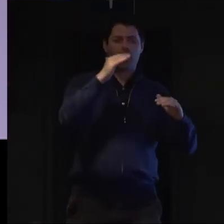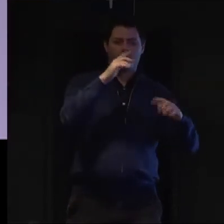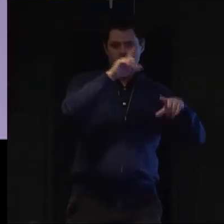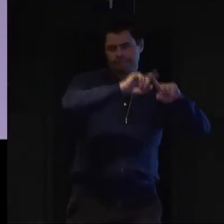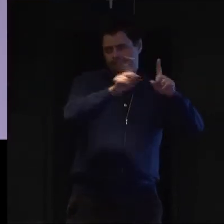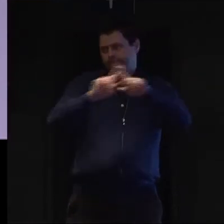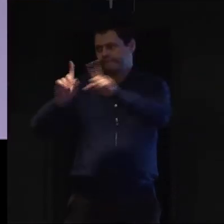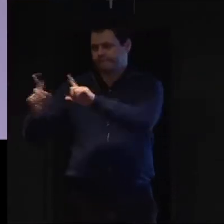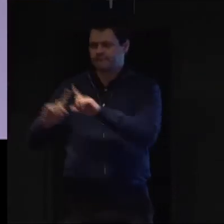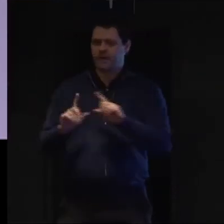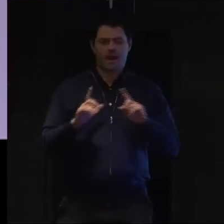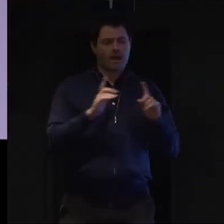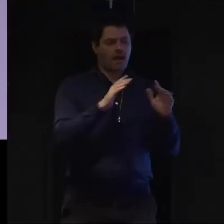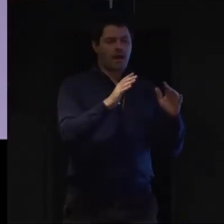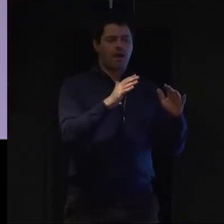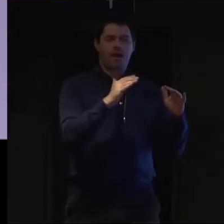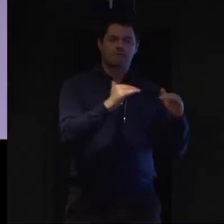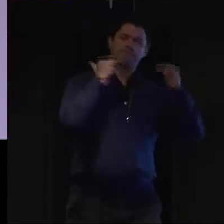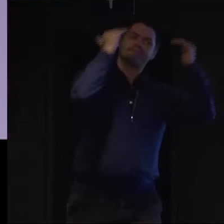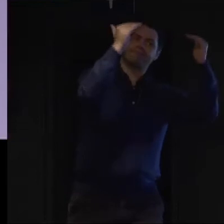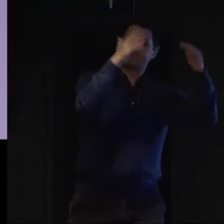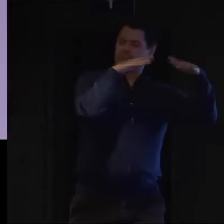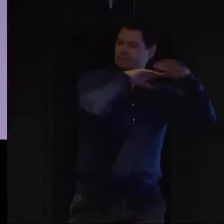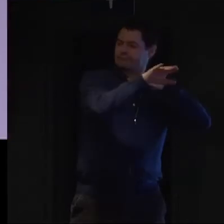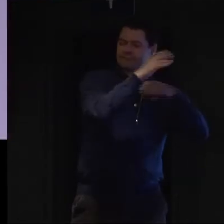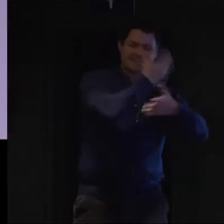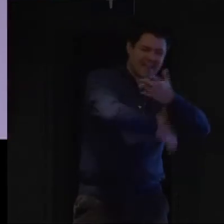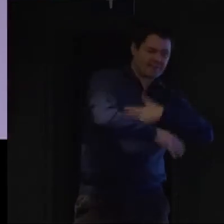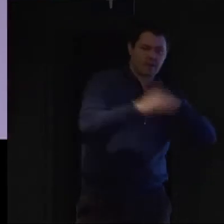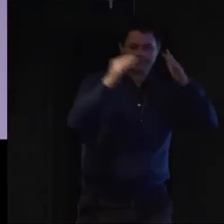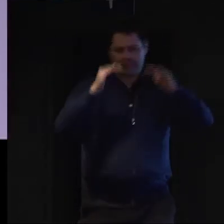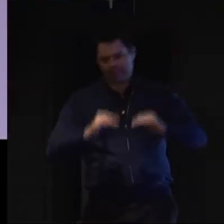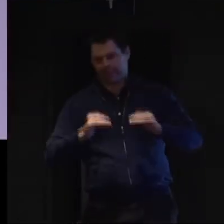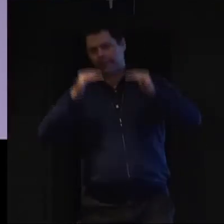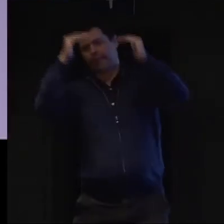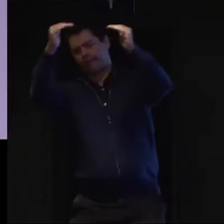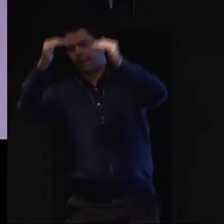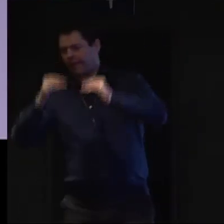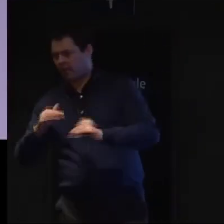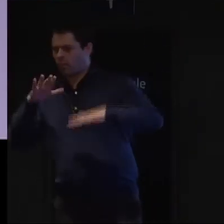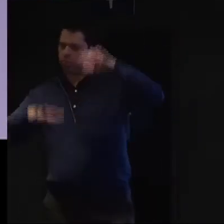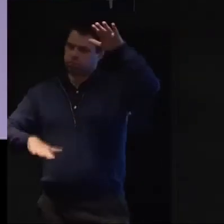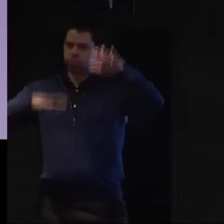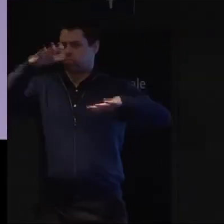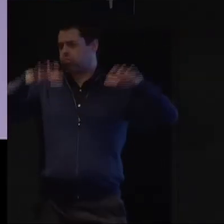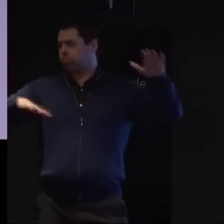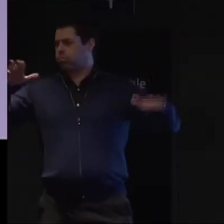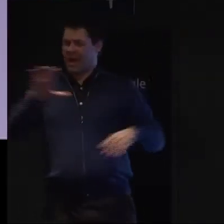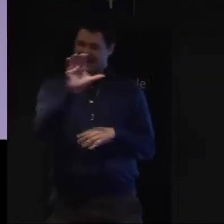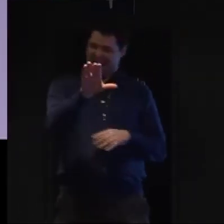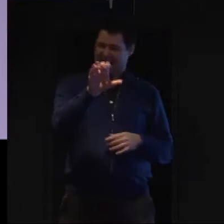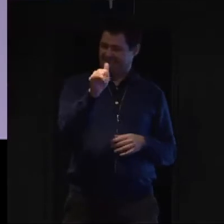CAFE needs to make its voice heard across the whole continent. But so far, because of resource and it's a new